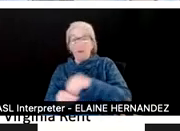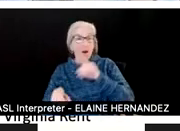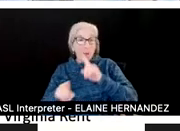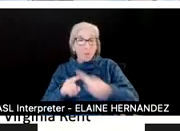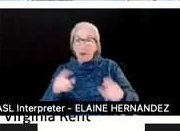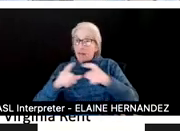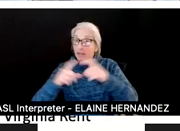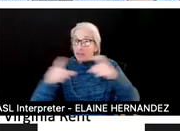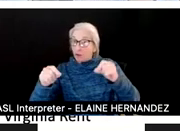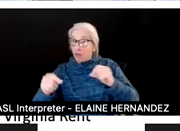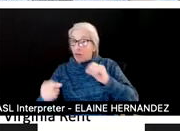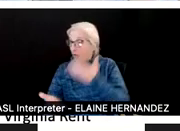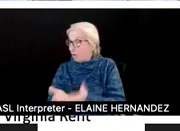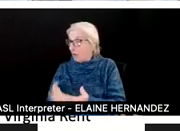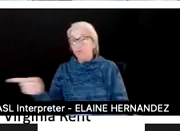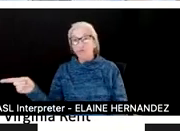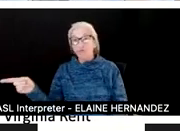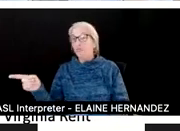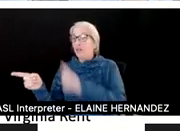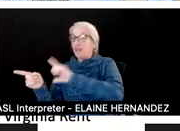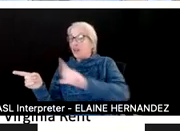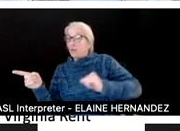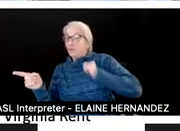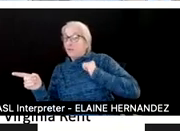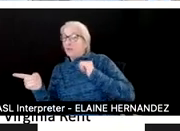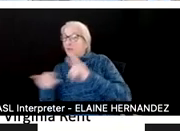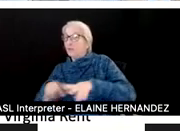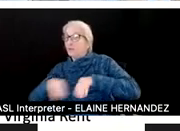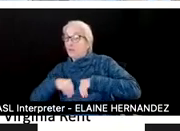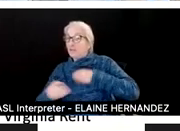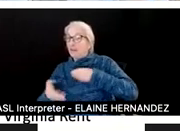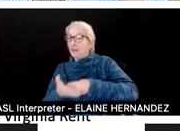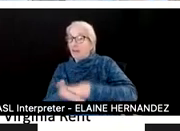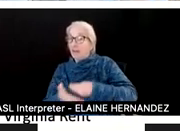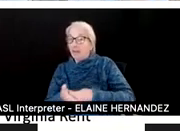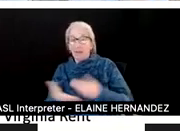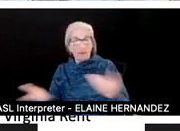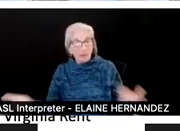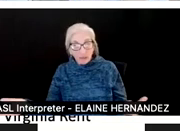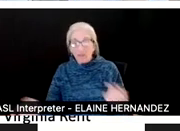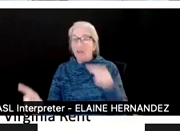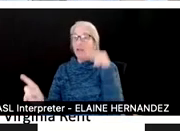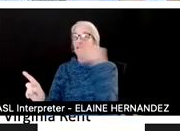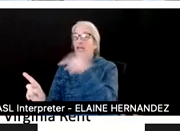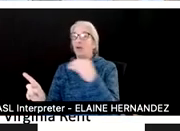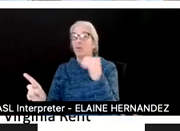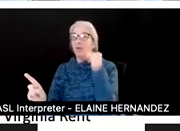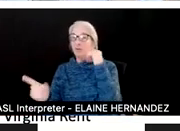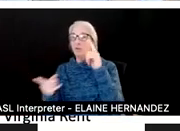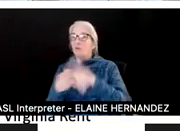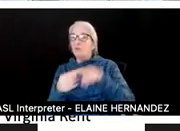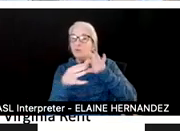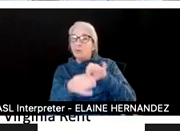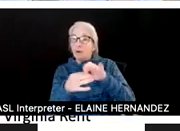refuses to take it. He doesn't want to accept the money. Here, because Lenny has refused to cooperate with that rent relief